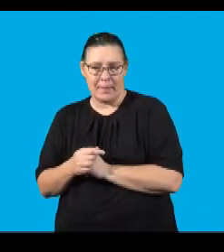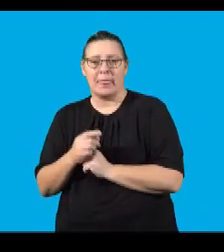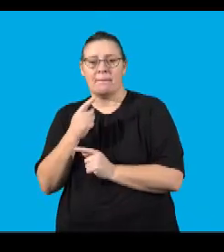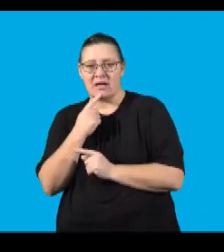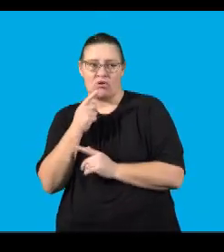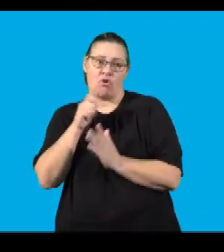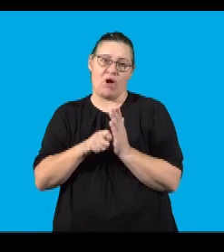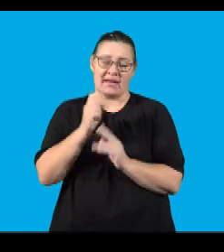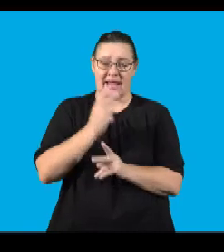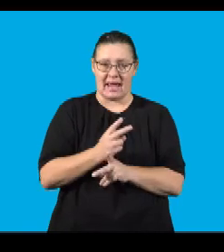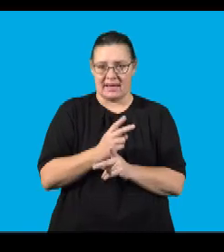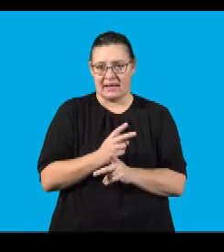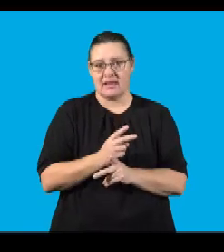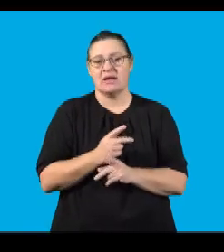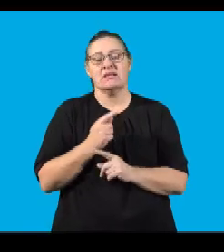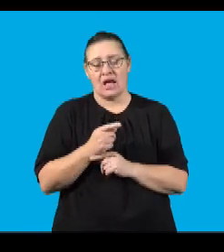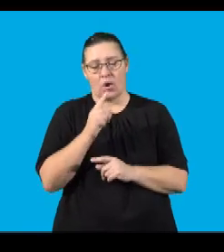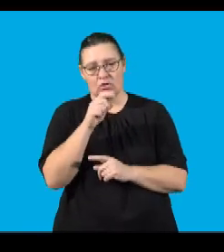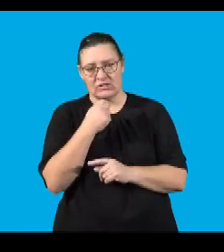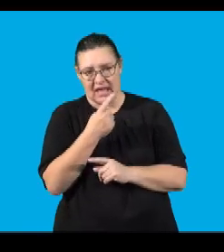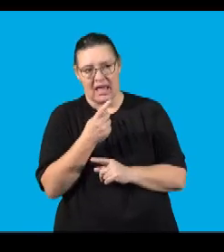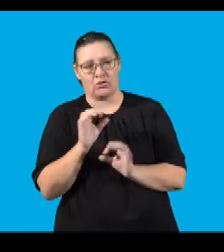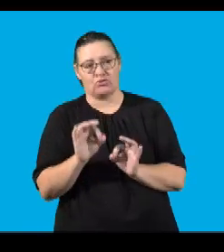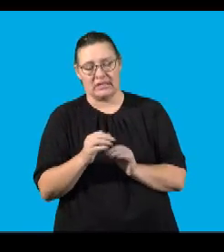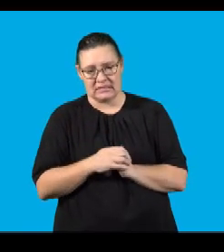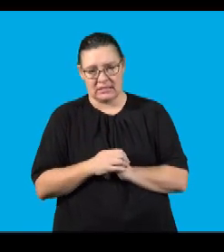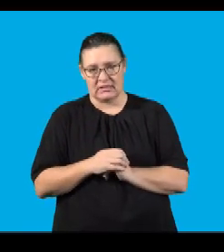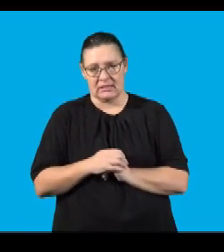have to rewrite because the question says correct.